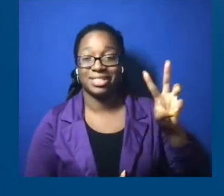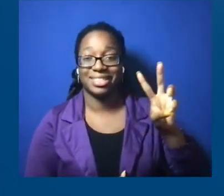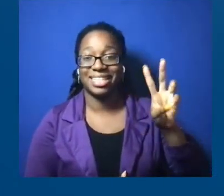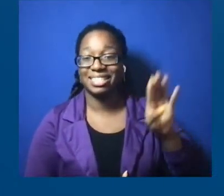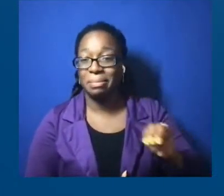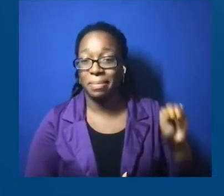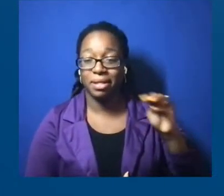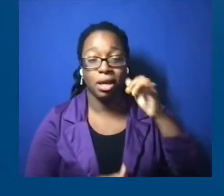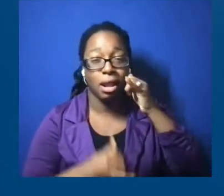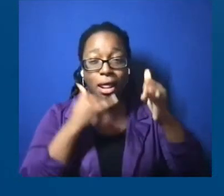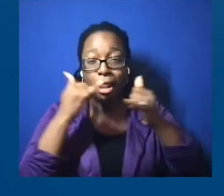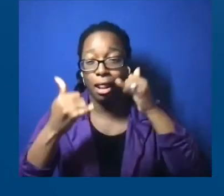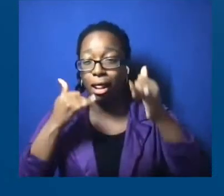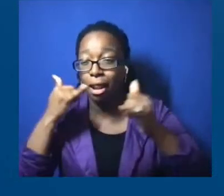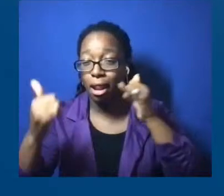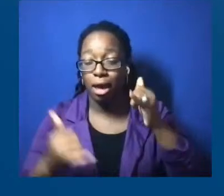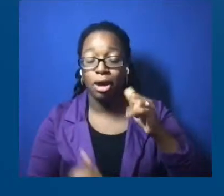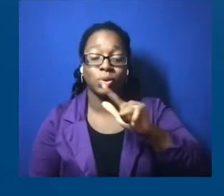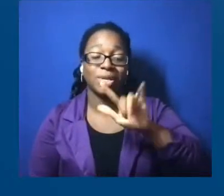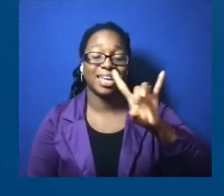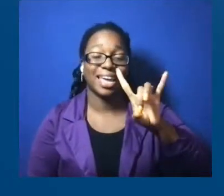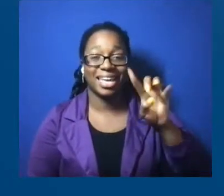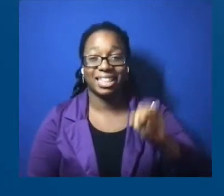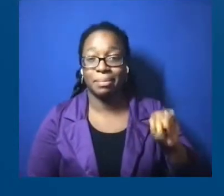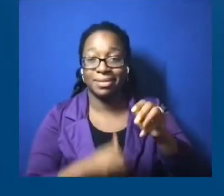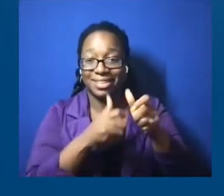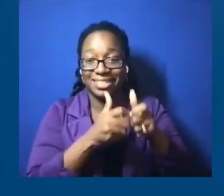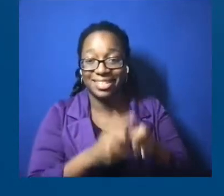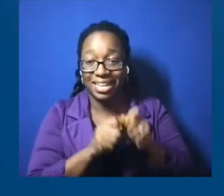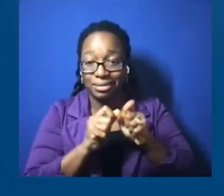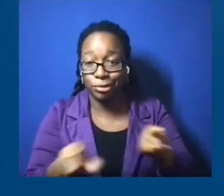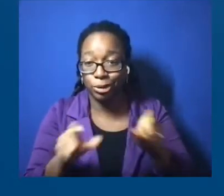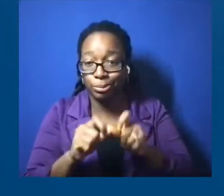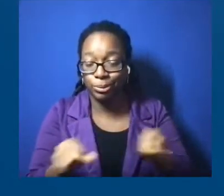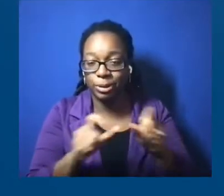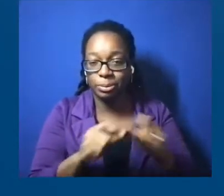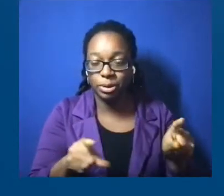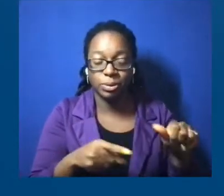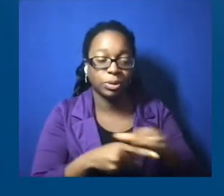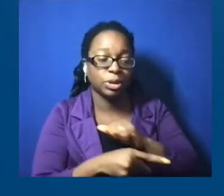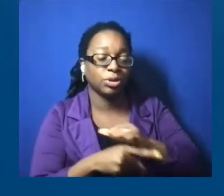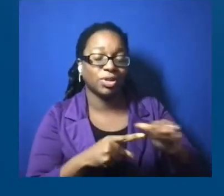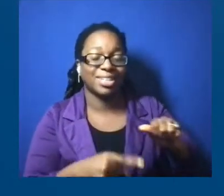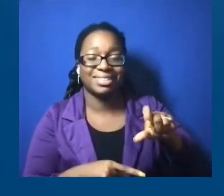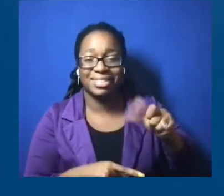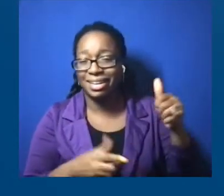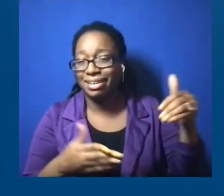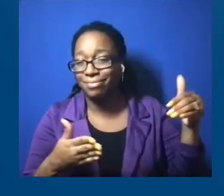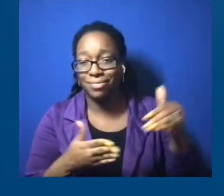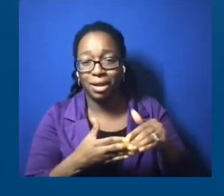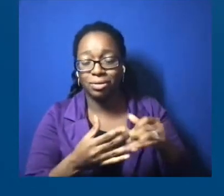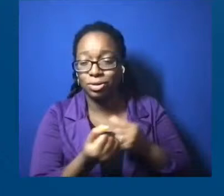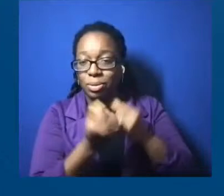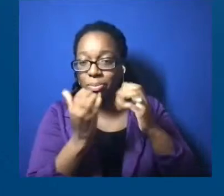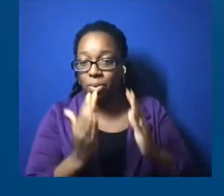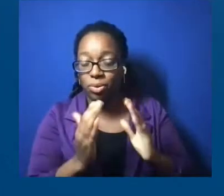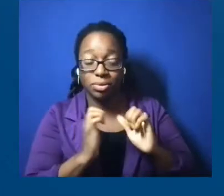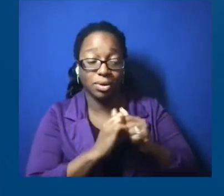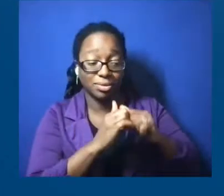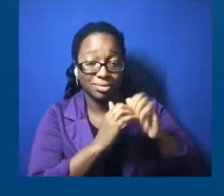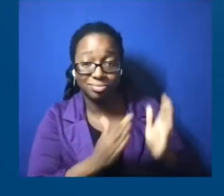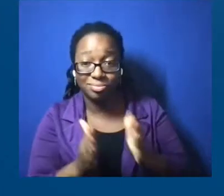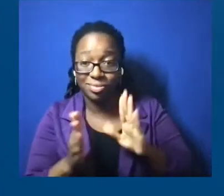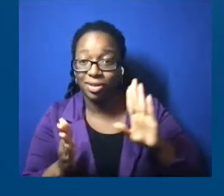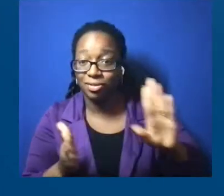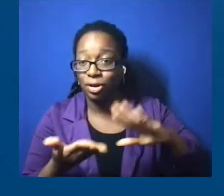We sent 28 million text messages, and we've trained tens of thousands of supporters on how to organize in their communities, up and down